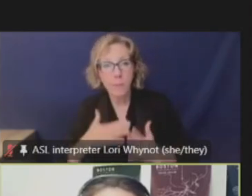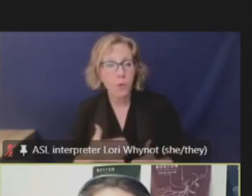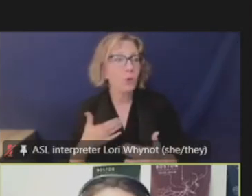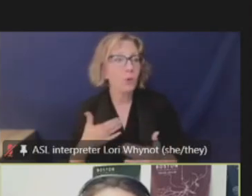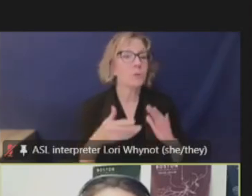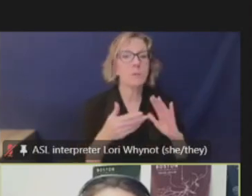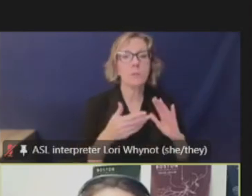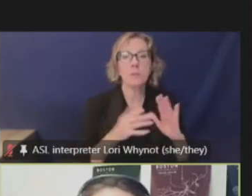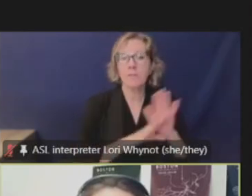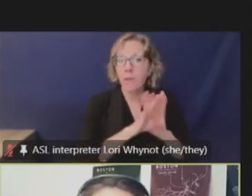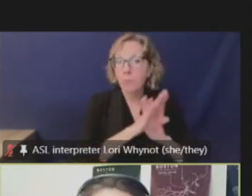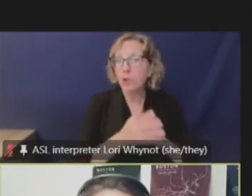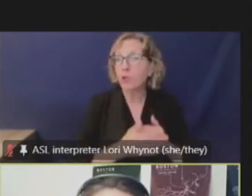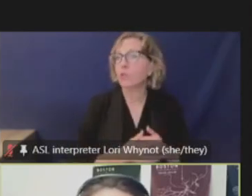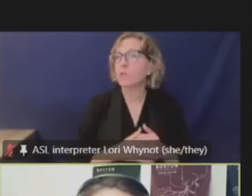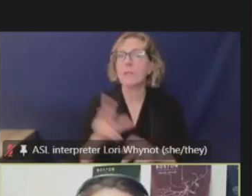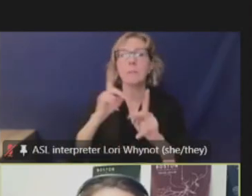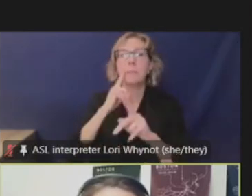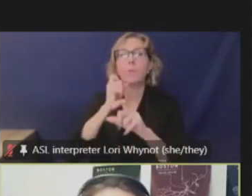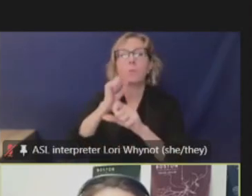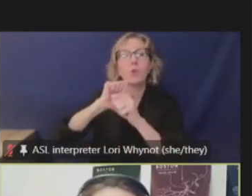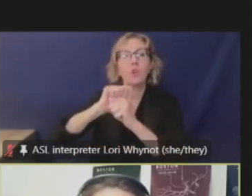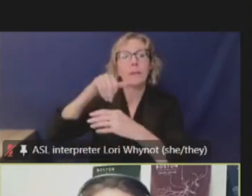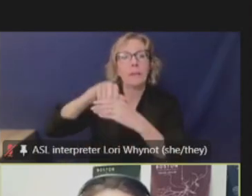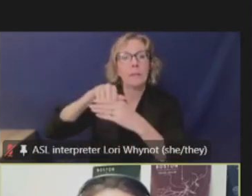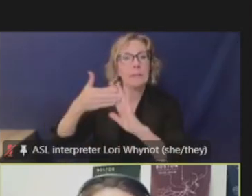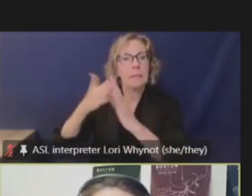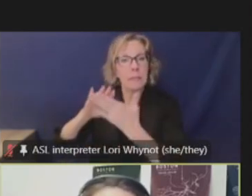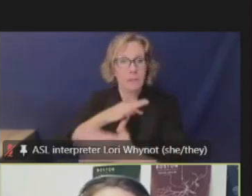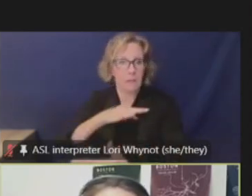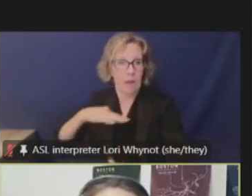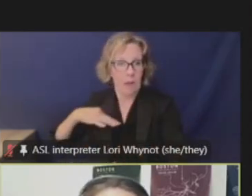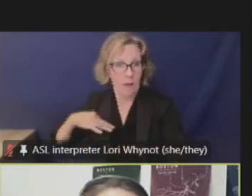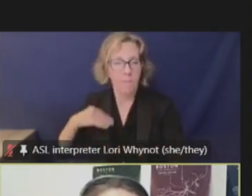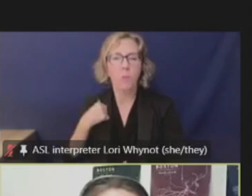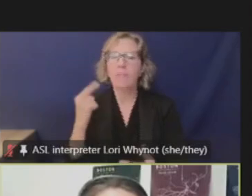has been working well and what isn't about our current process.